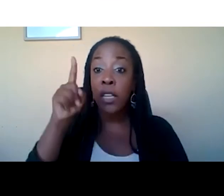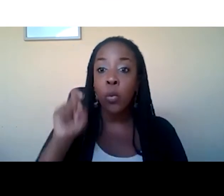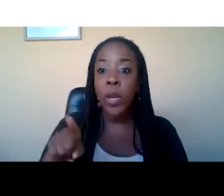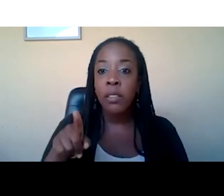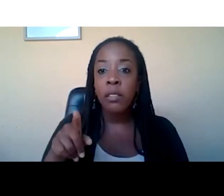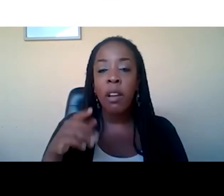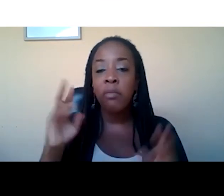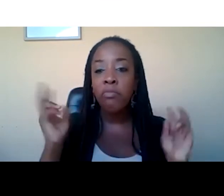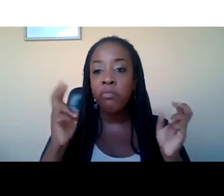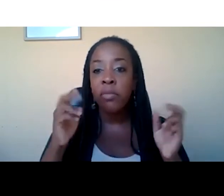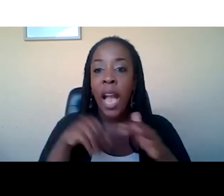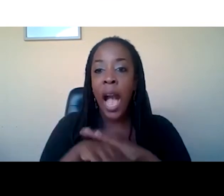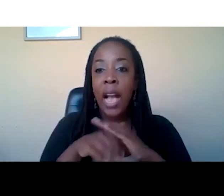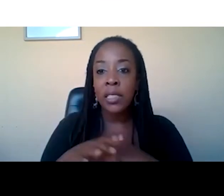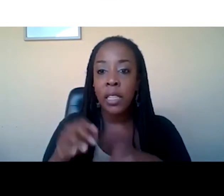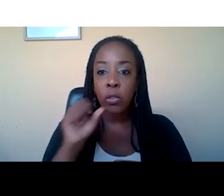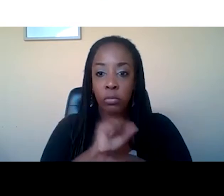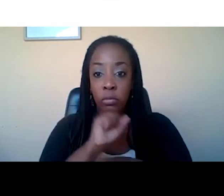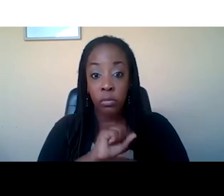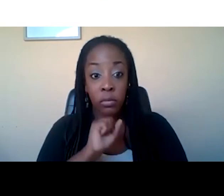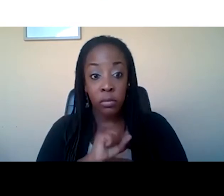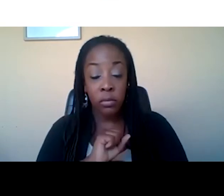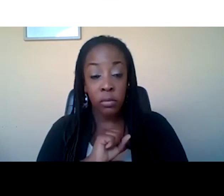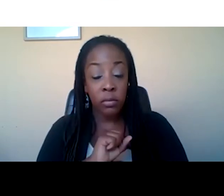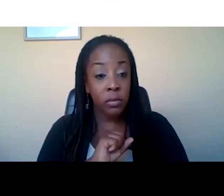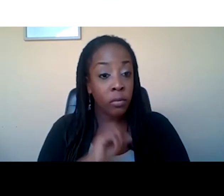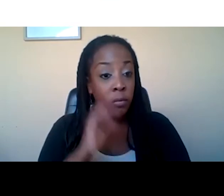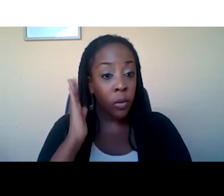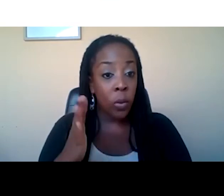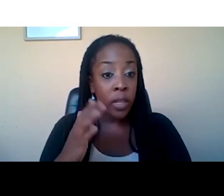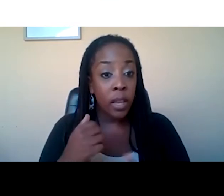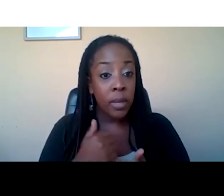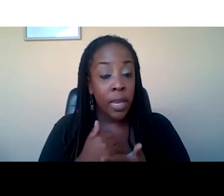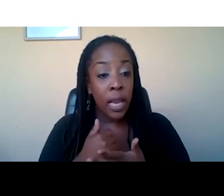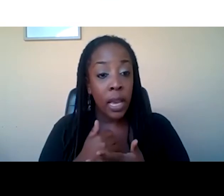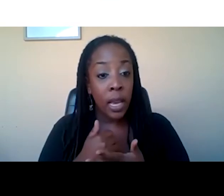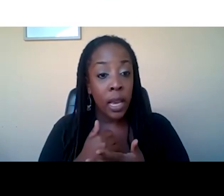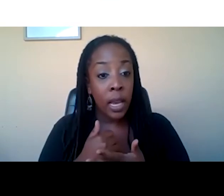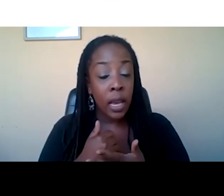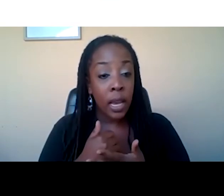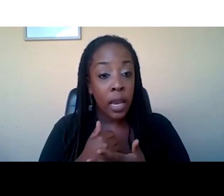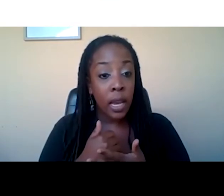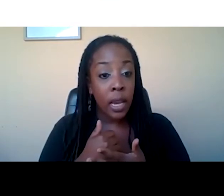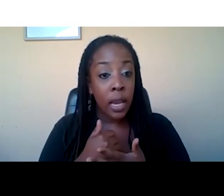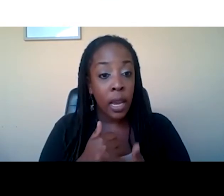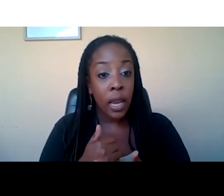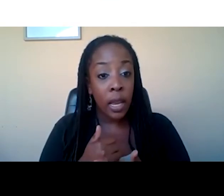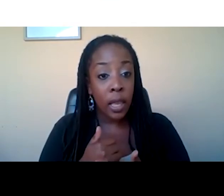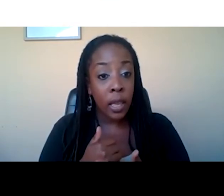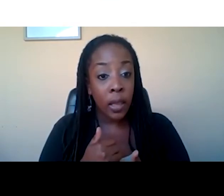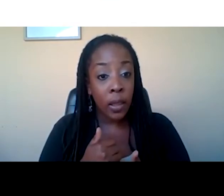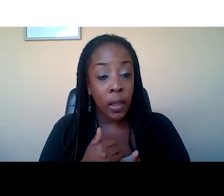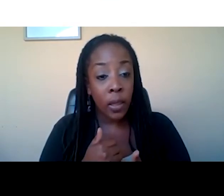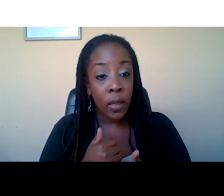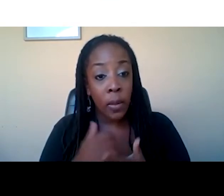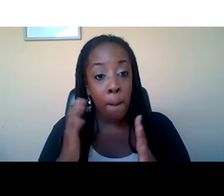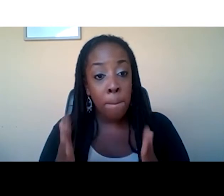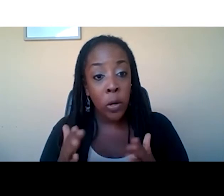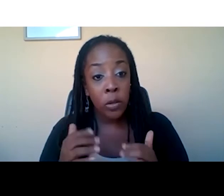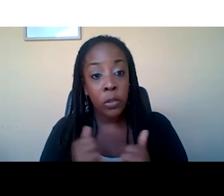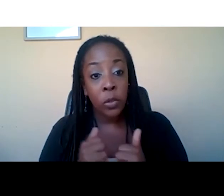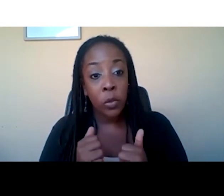be assistance in creation of ADs in formats accessible to people with disabilities, for example,